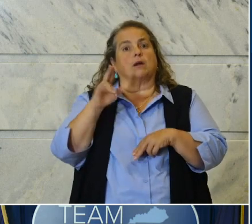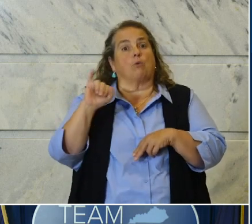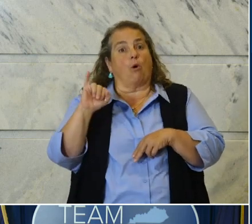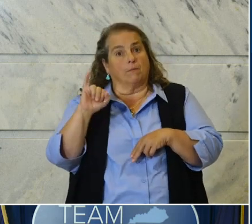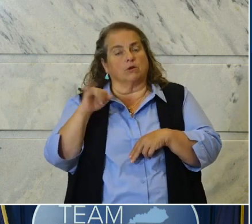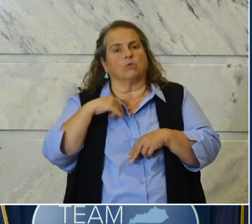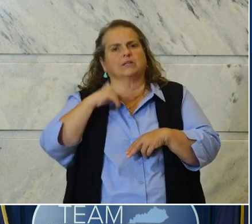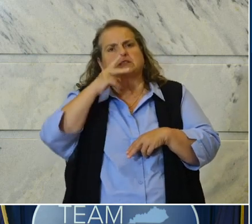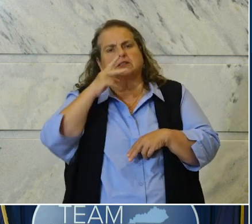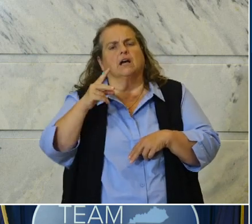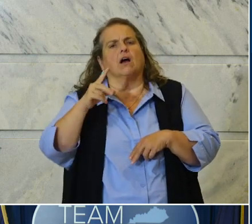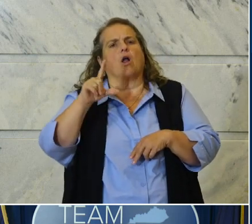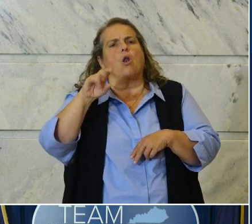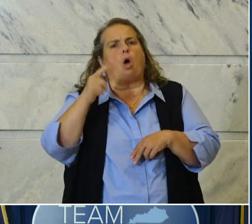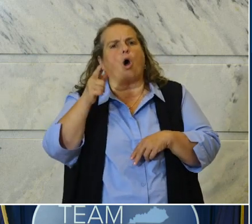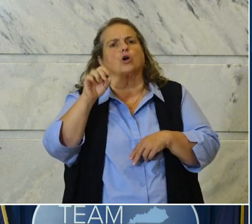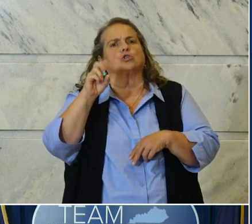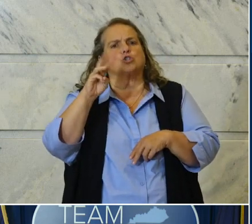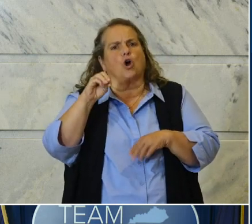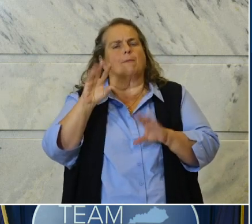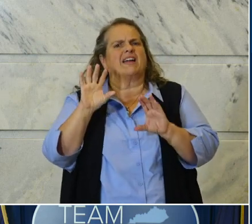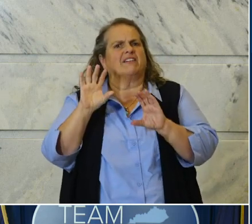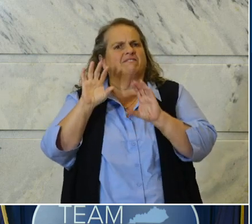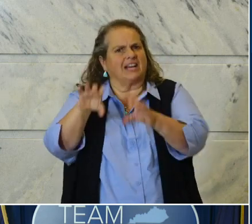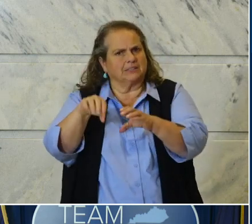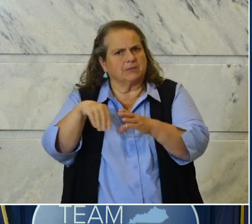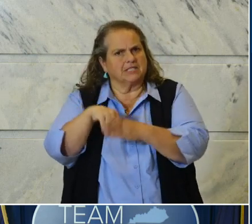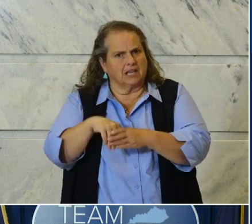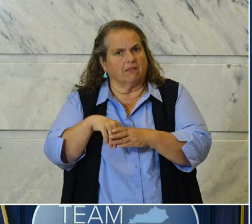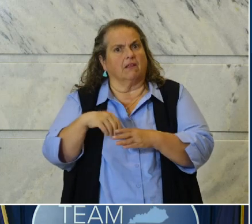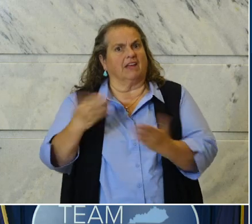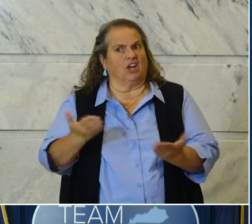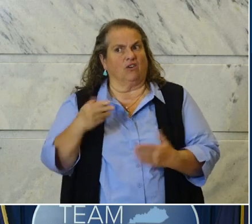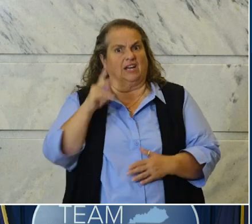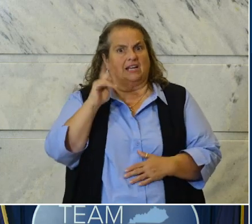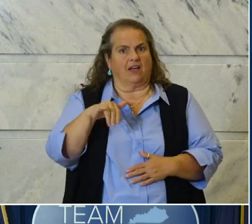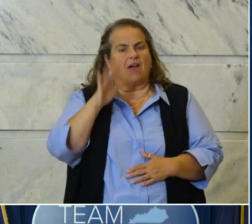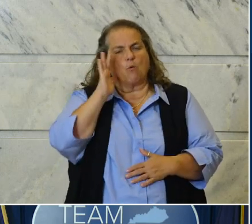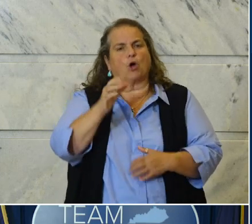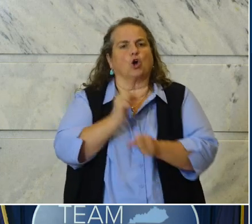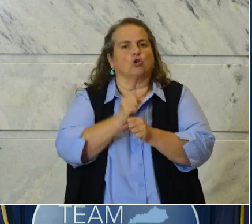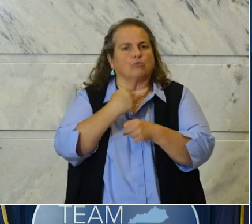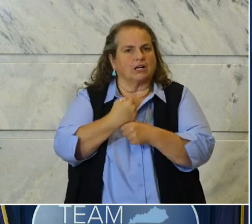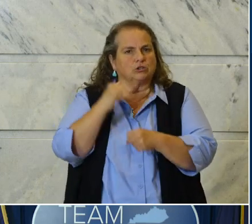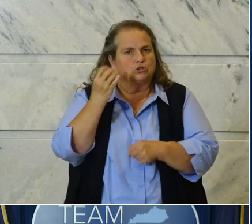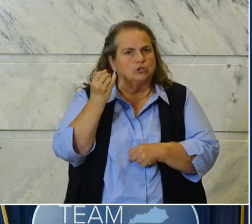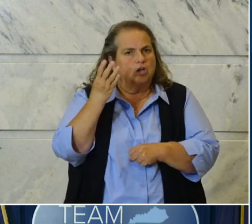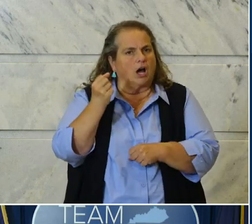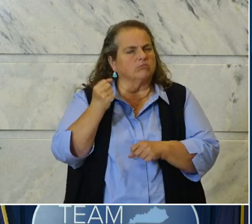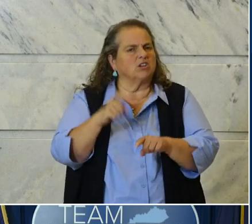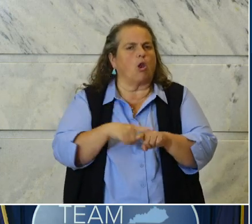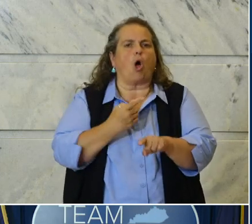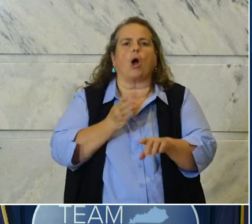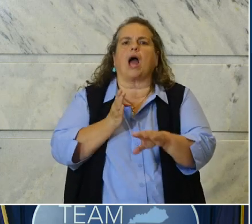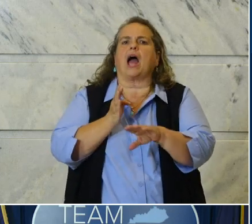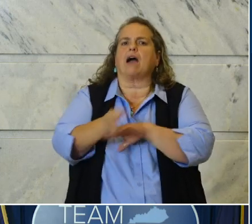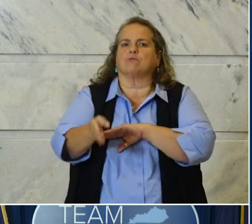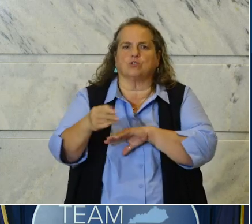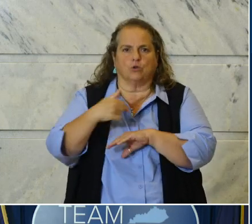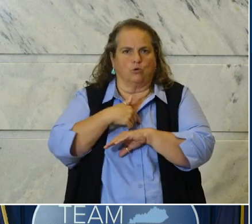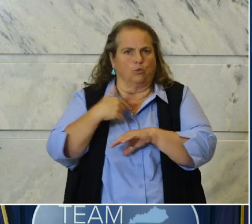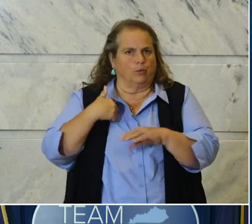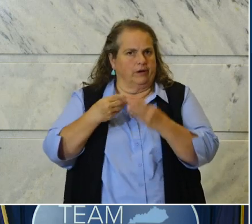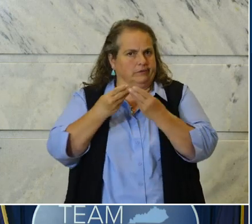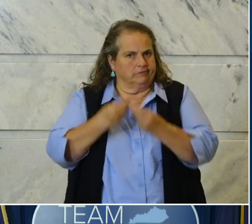seeing long-term investments in the Commonwealth that are going to create jobs long after this pandemic